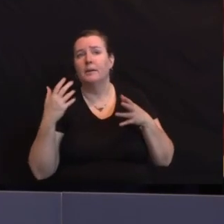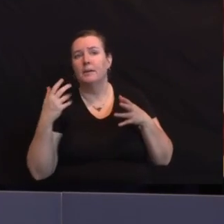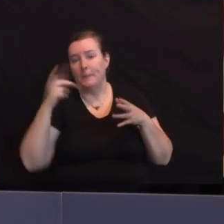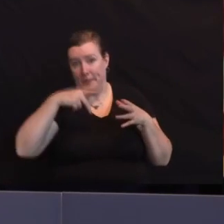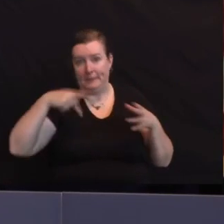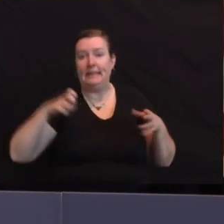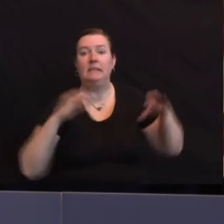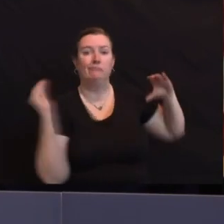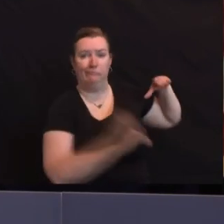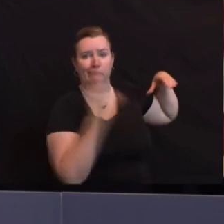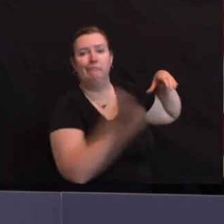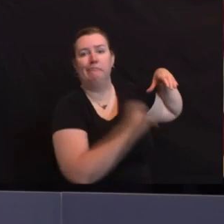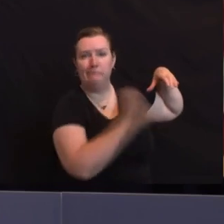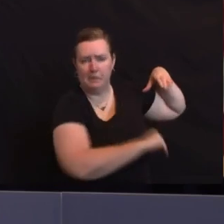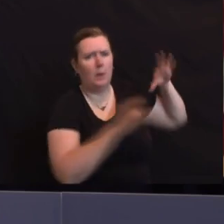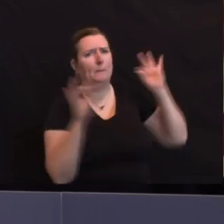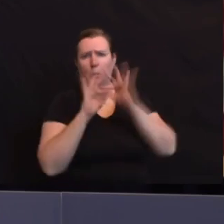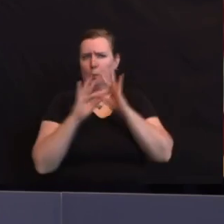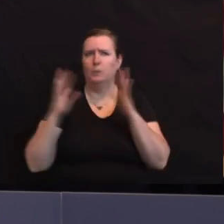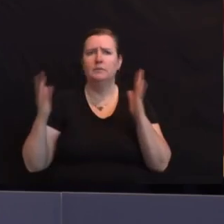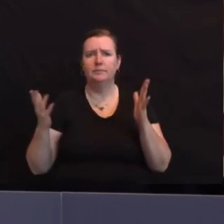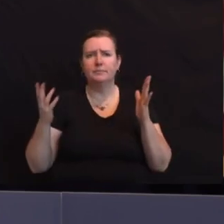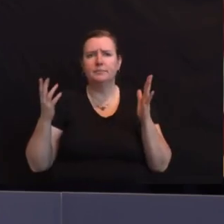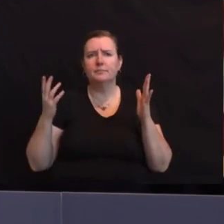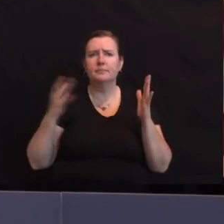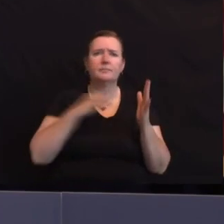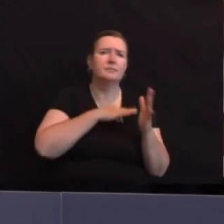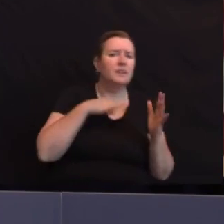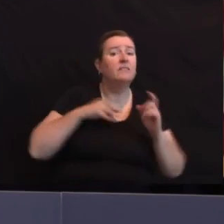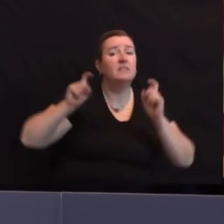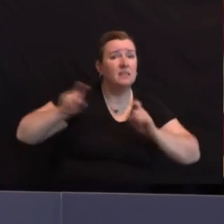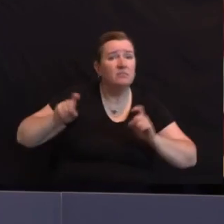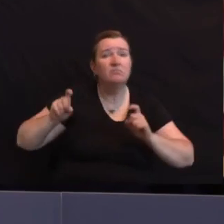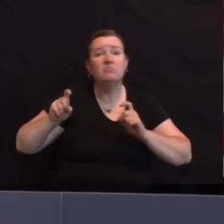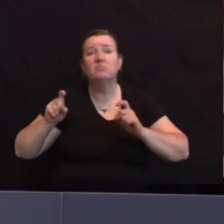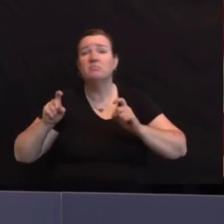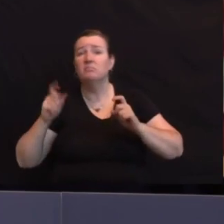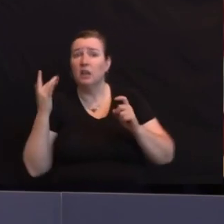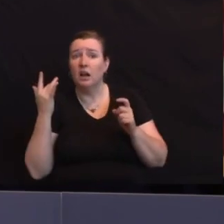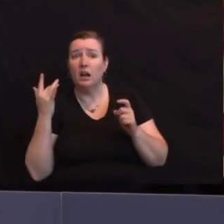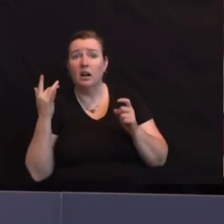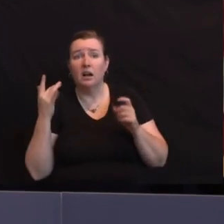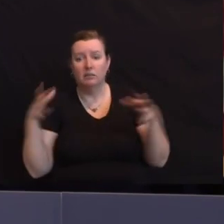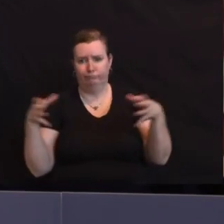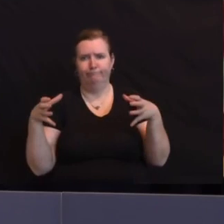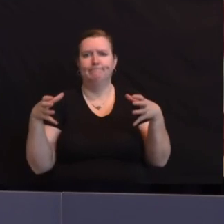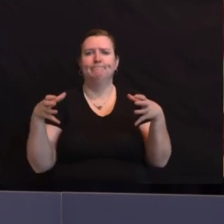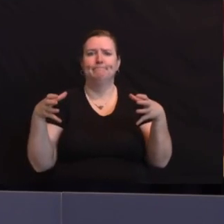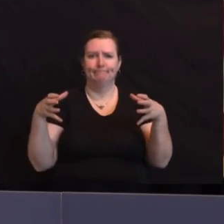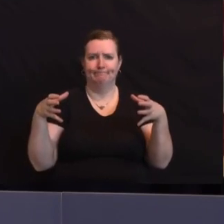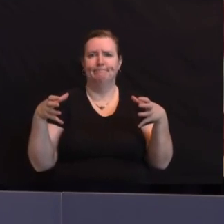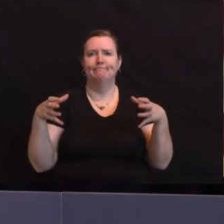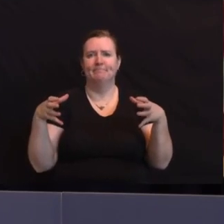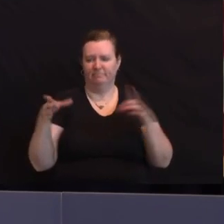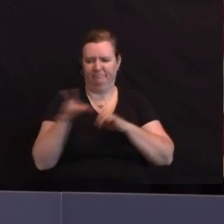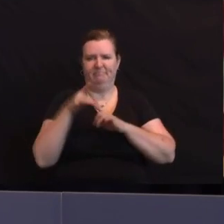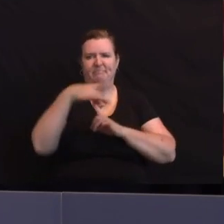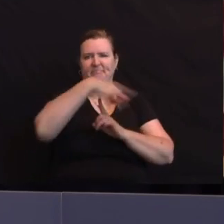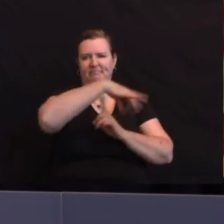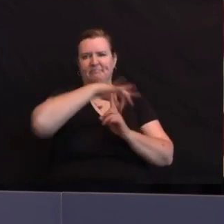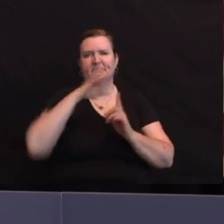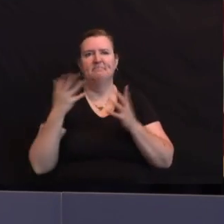because we do know that when you have congregate living, they are contracting the virus from what comes